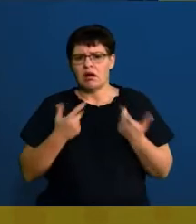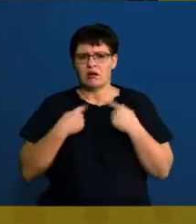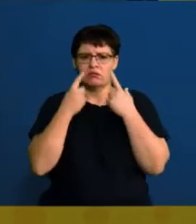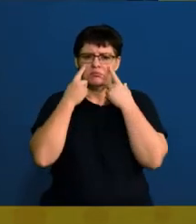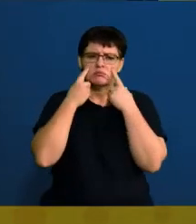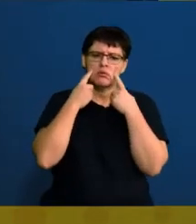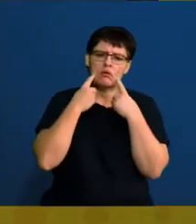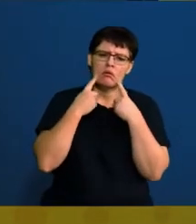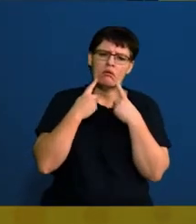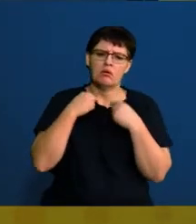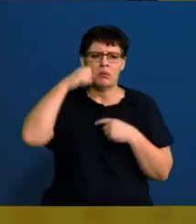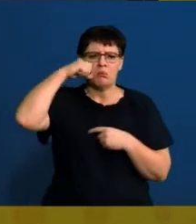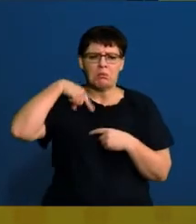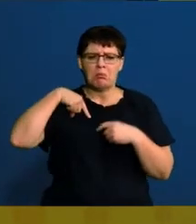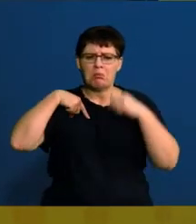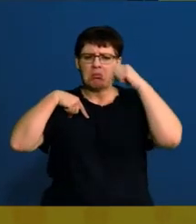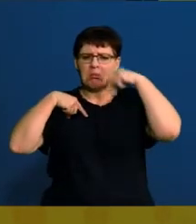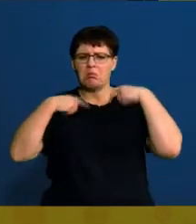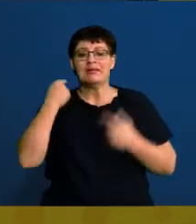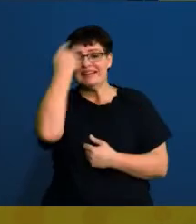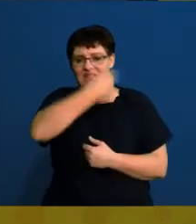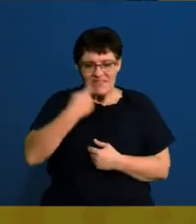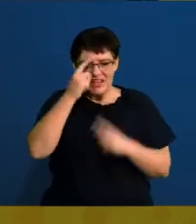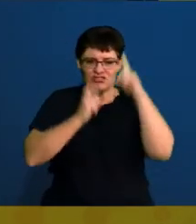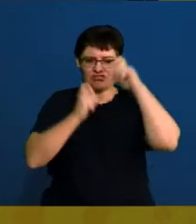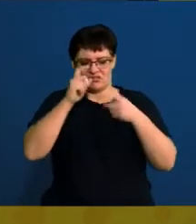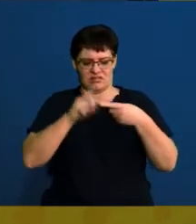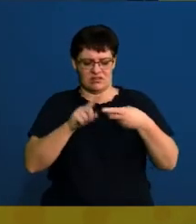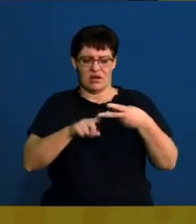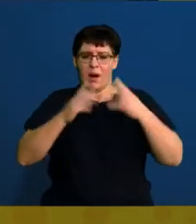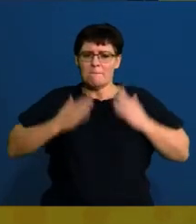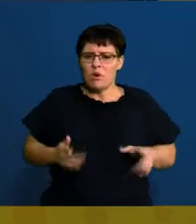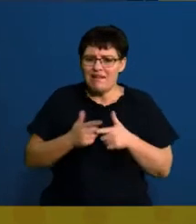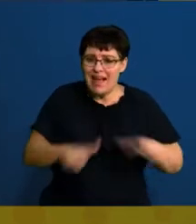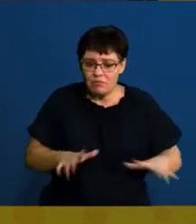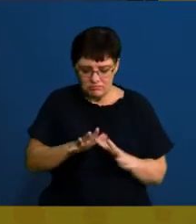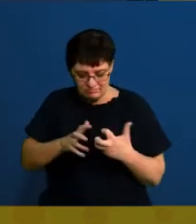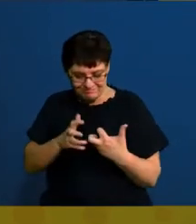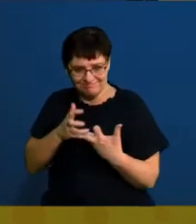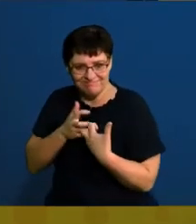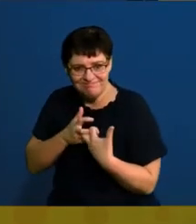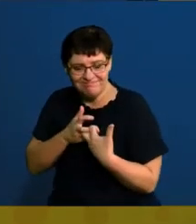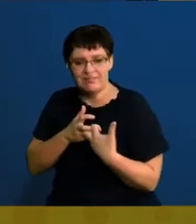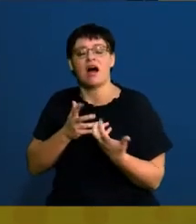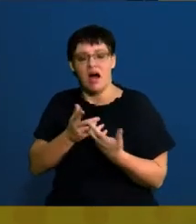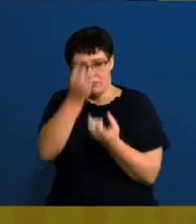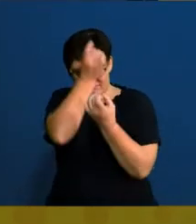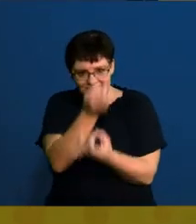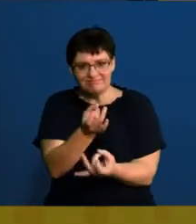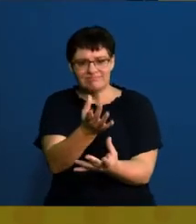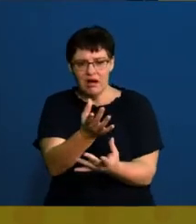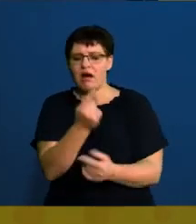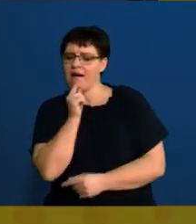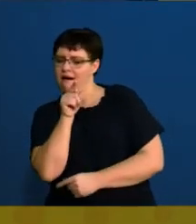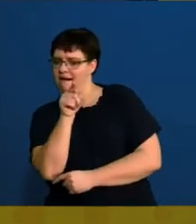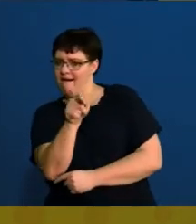if you're crying. You know, your facial expressions, your body language, all of that will be coupled in to basically give you some sort